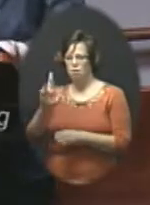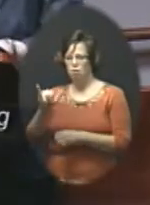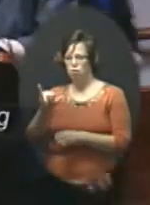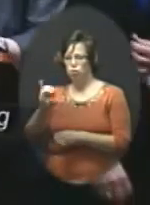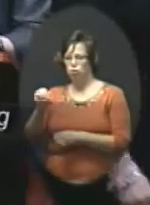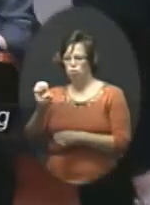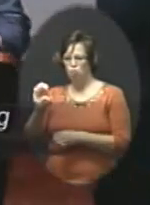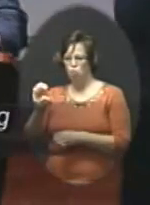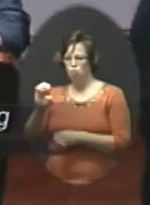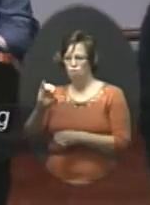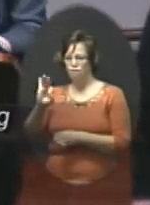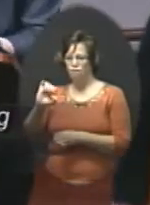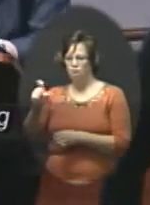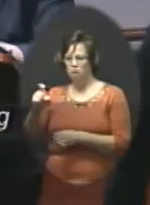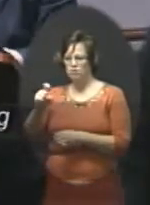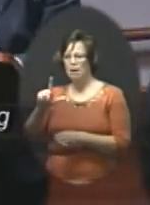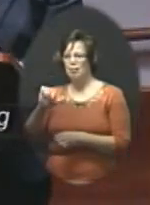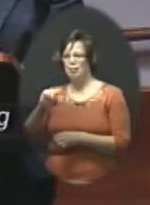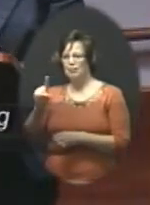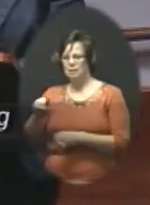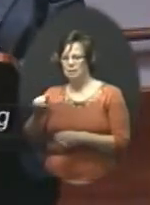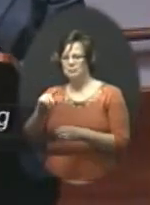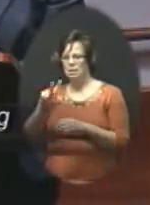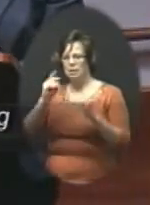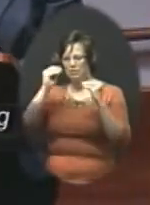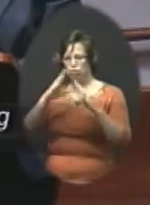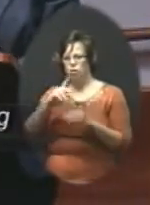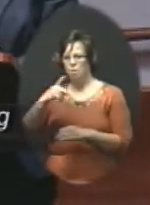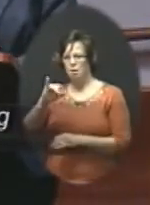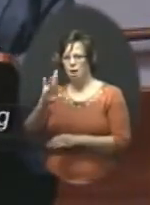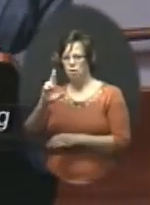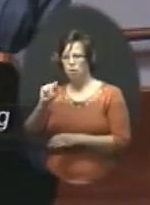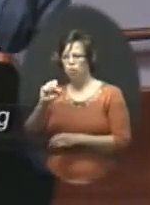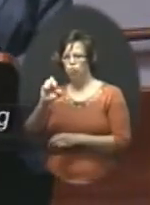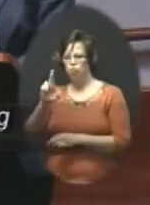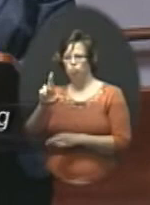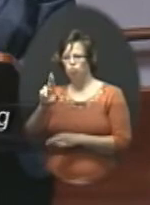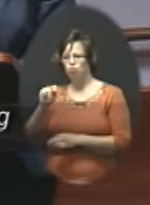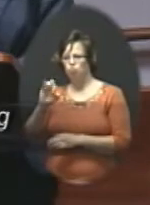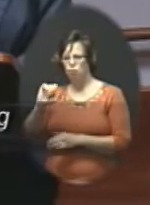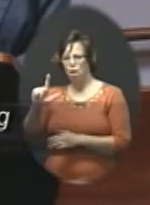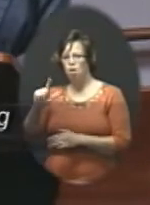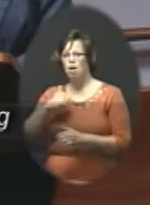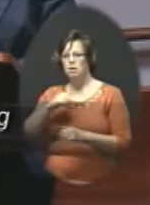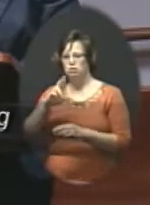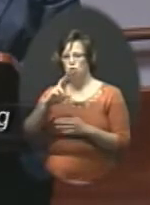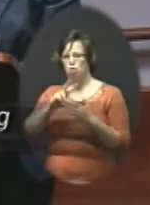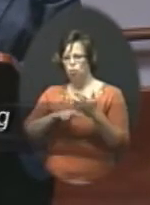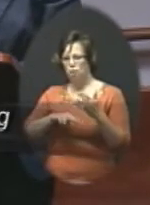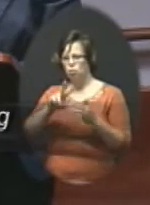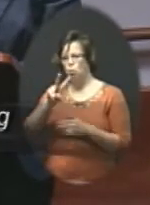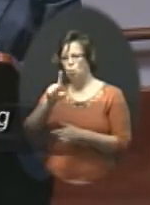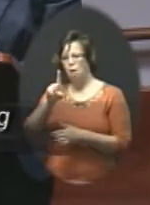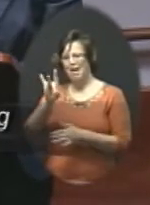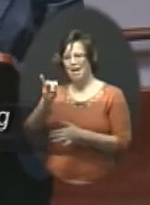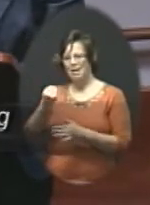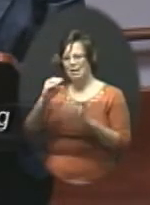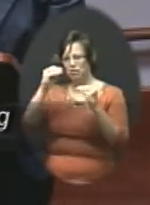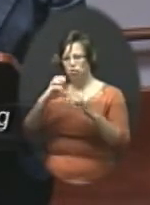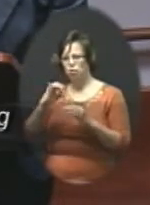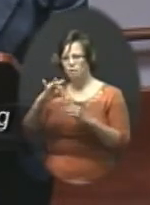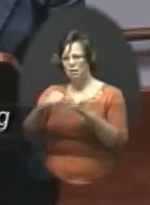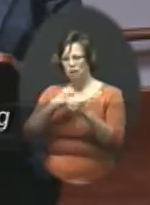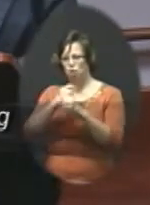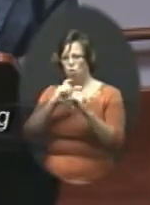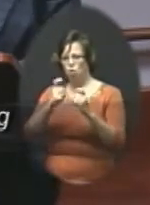here. Liz is a teacher at Pioneer Trail Middle School and has received the District Read 180 Teacher of the Year Award.